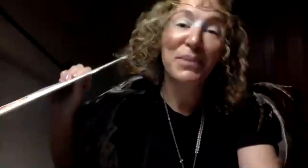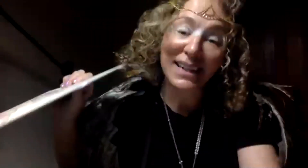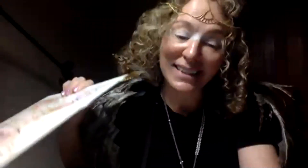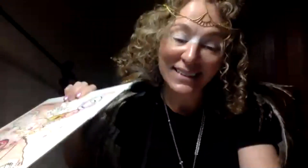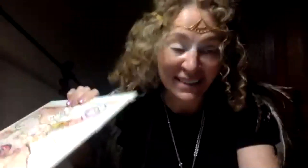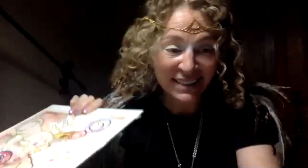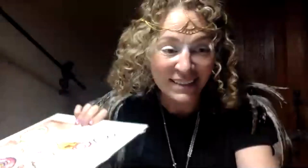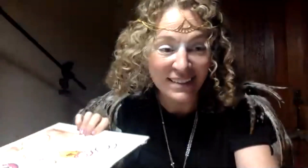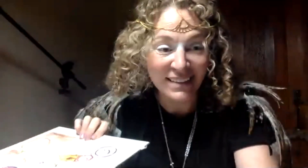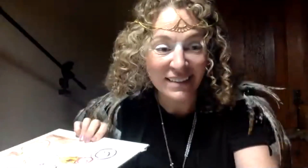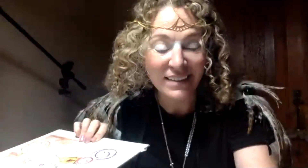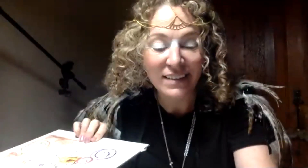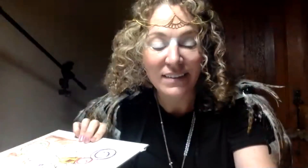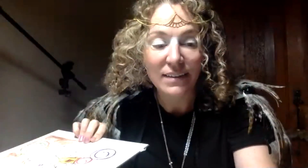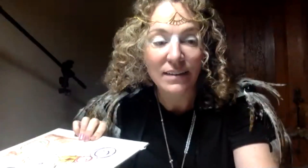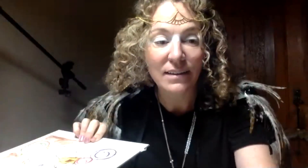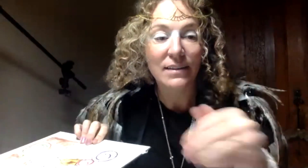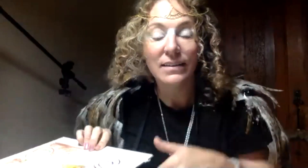Thank you, Wyatt.